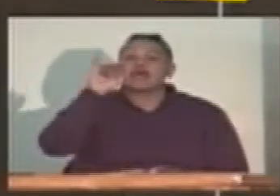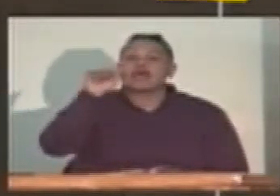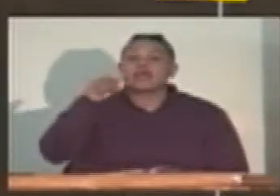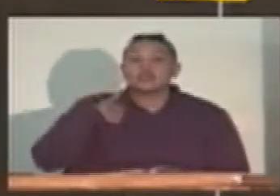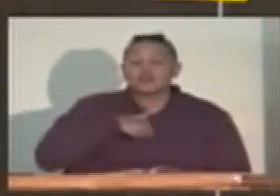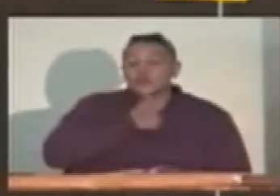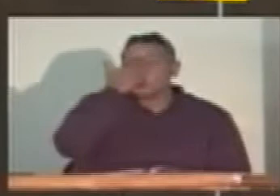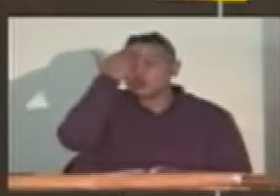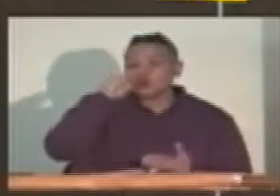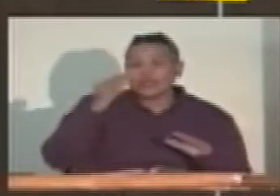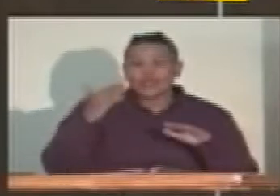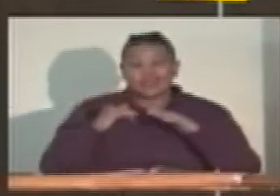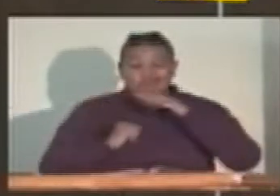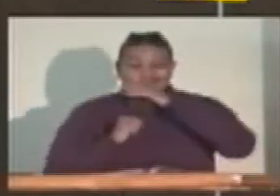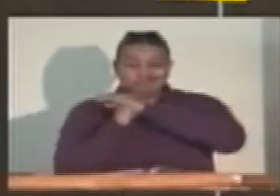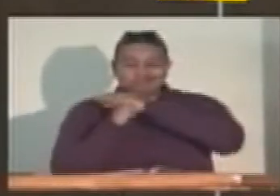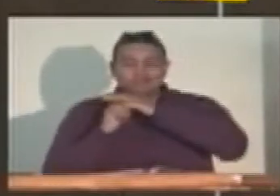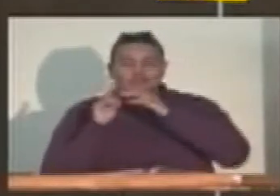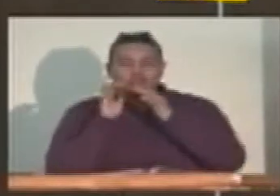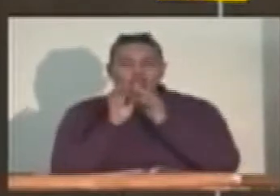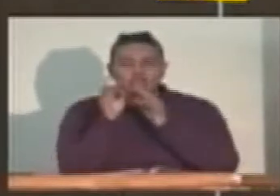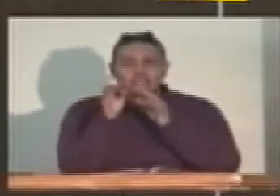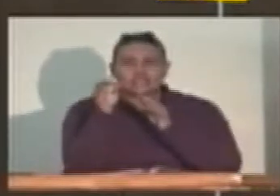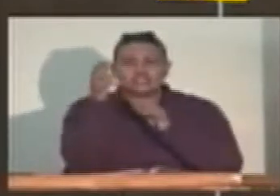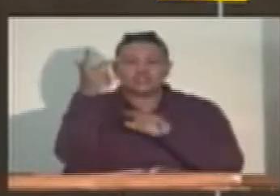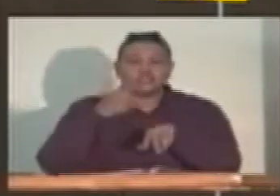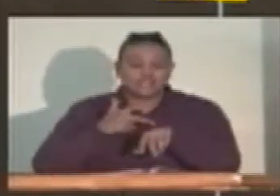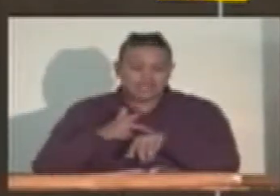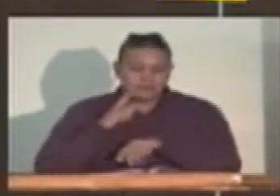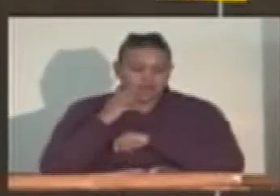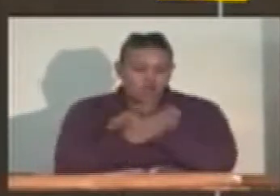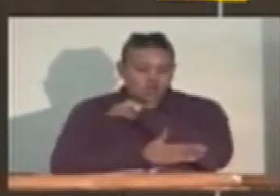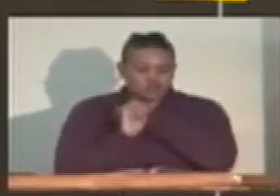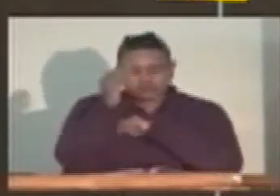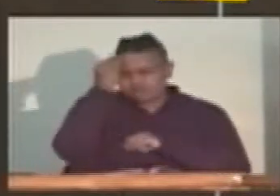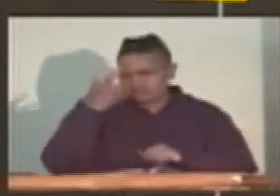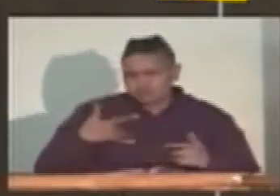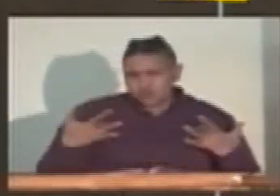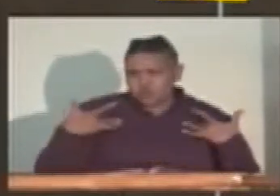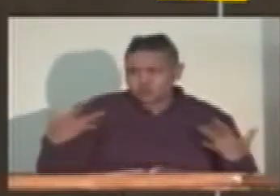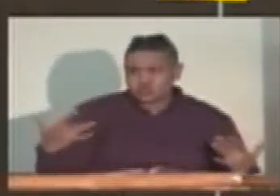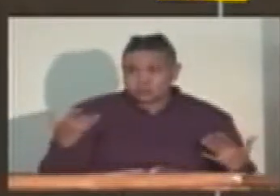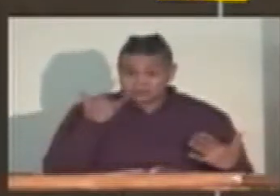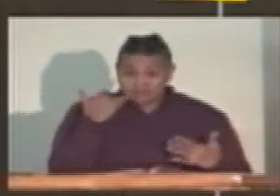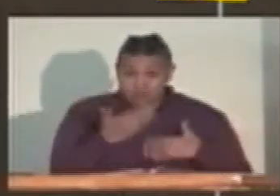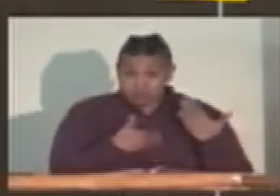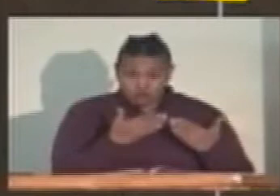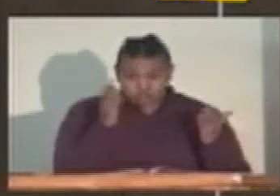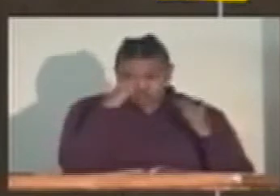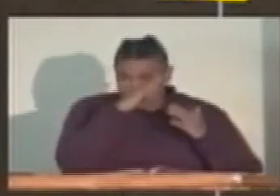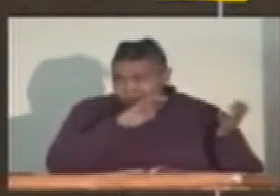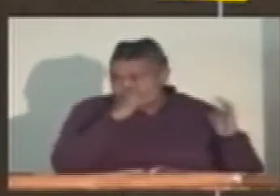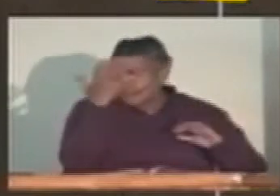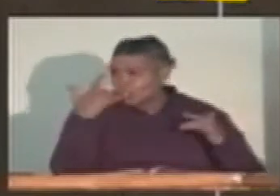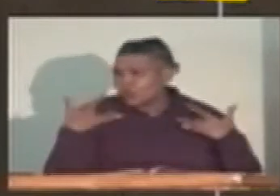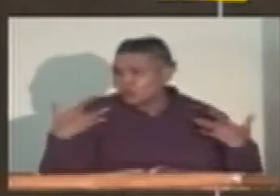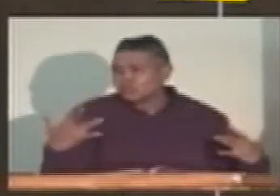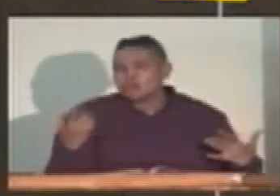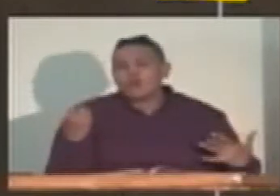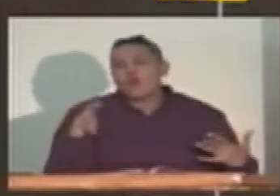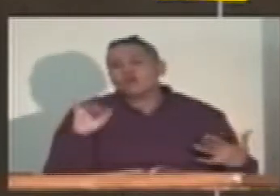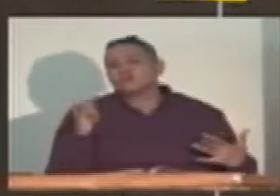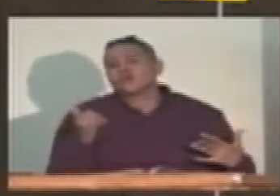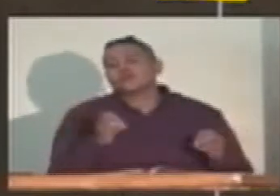the deadline has been extended three times, and the country should be told if the process is in trouble, or is it